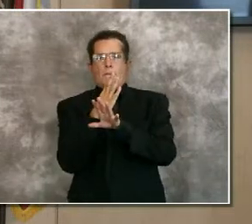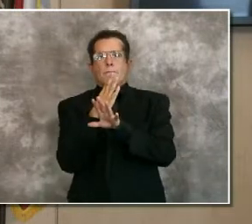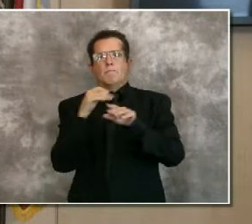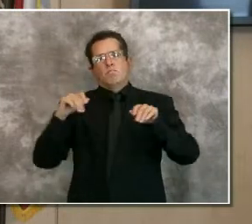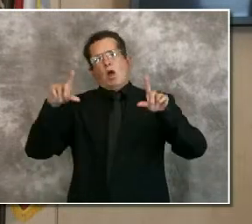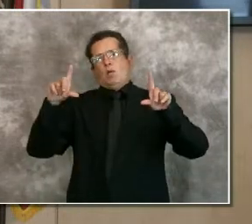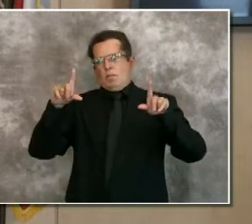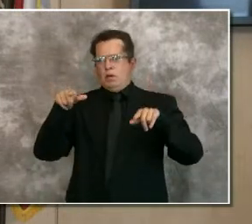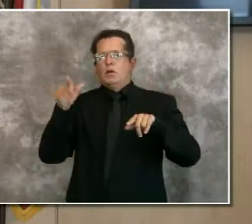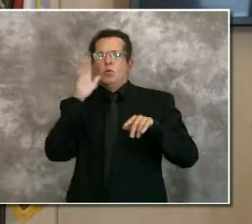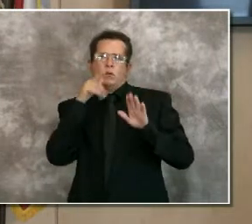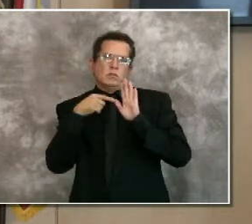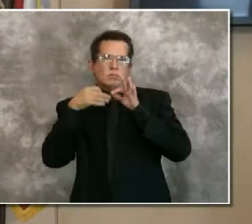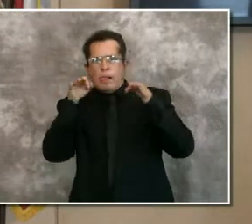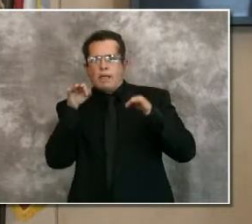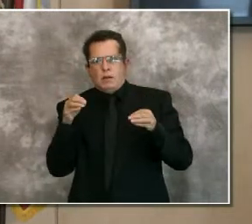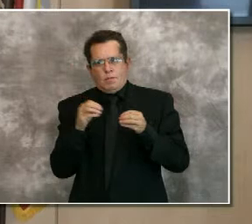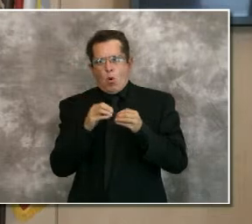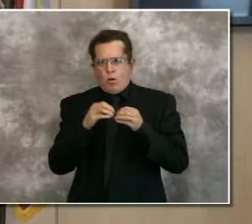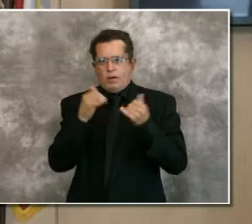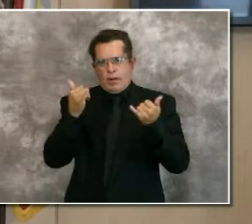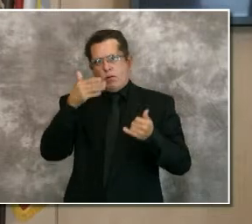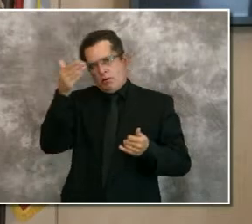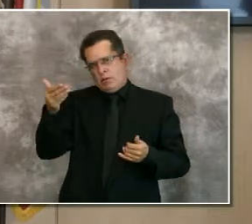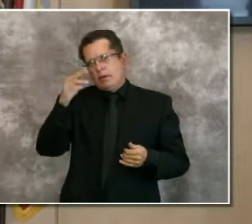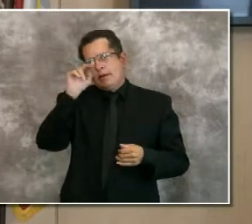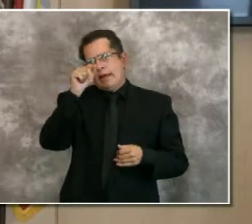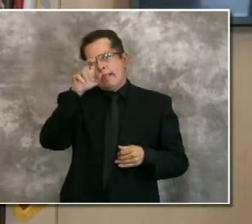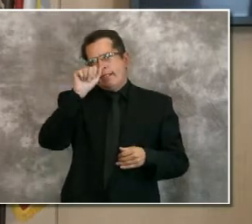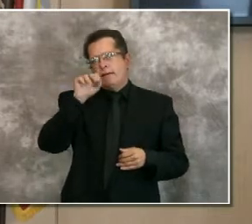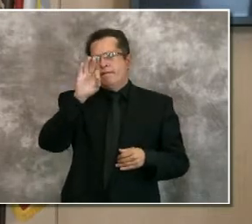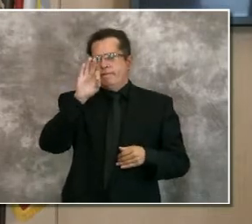detail. Supervisor.